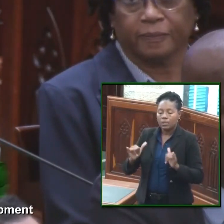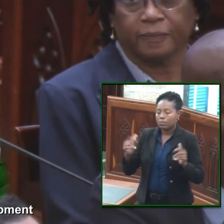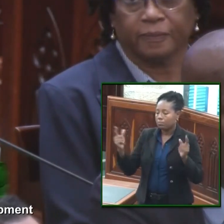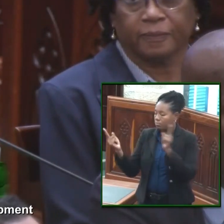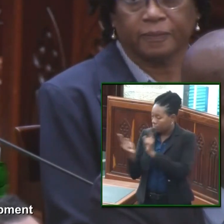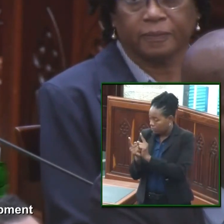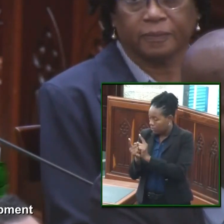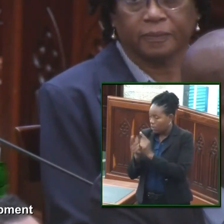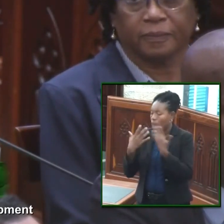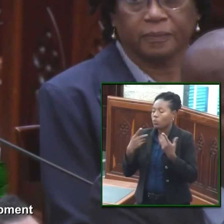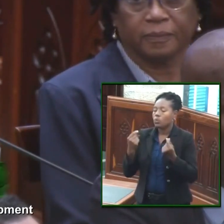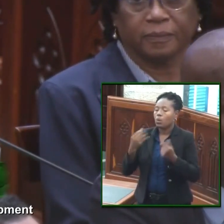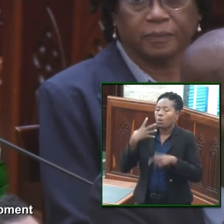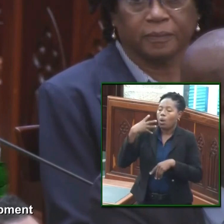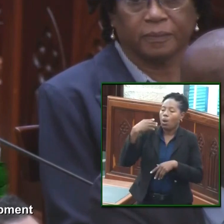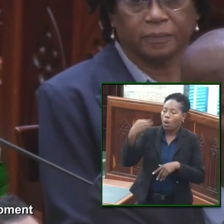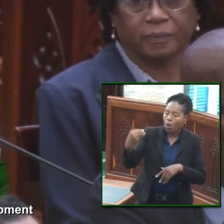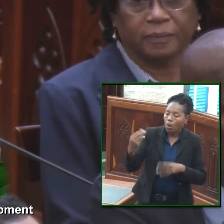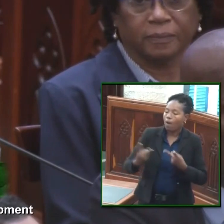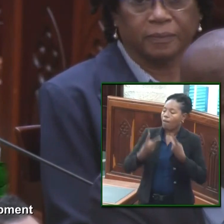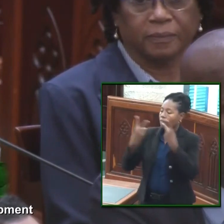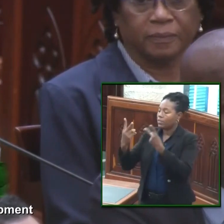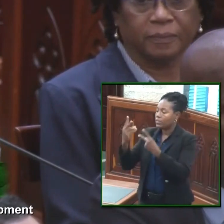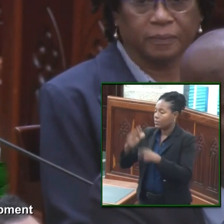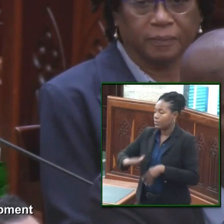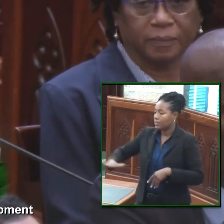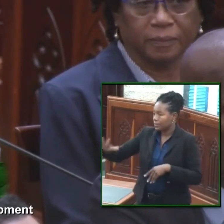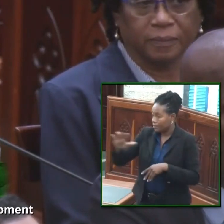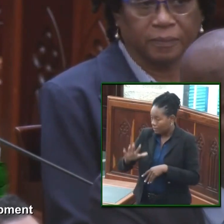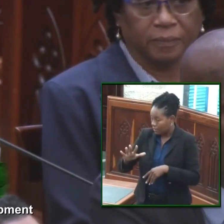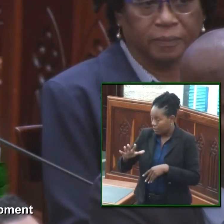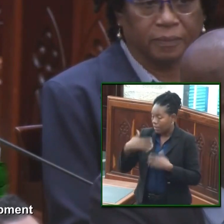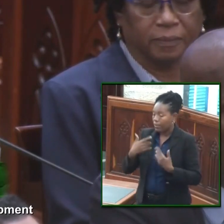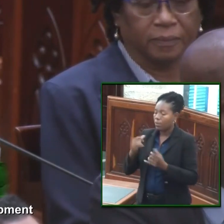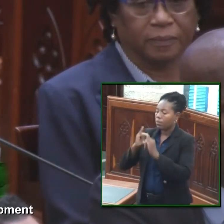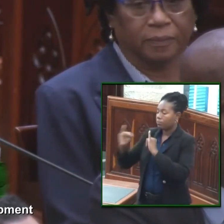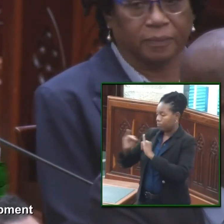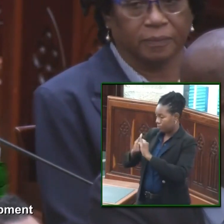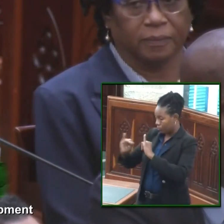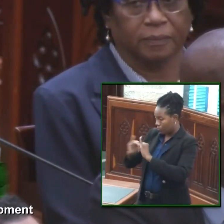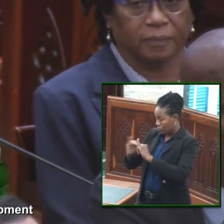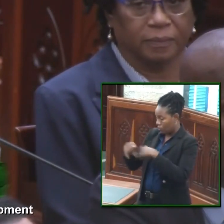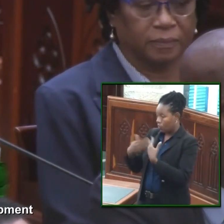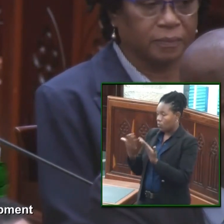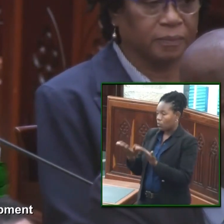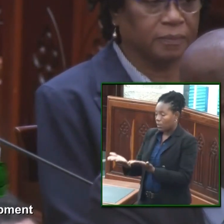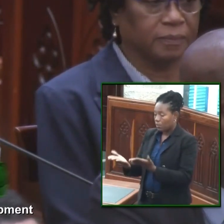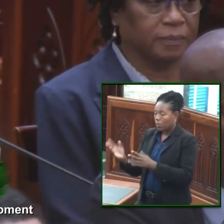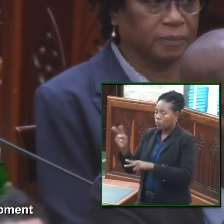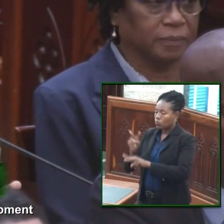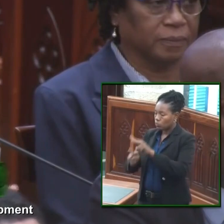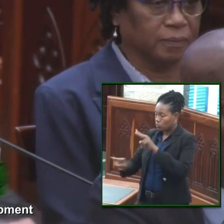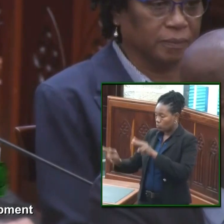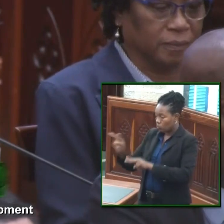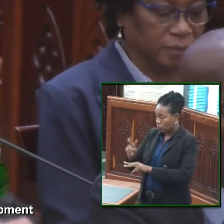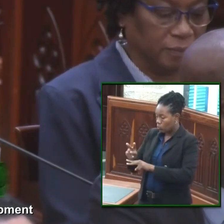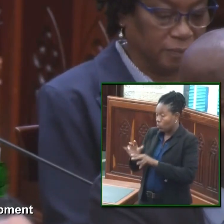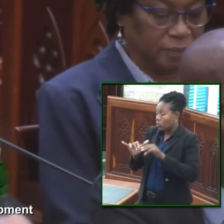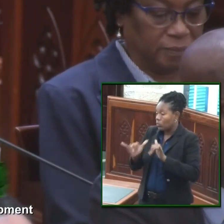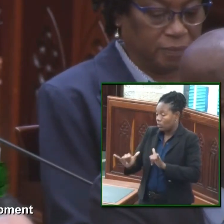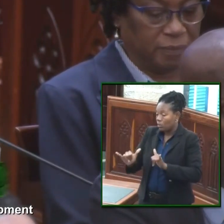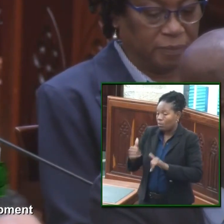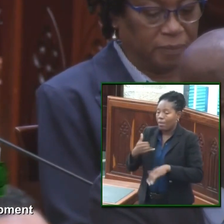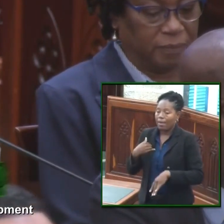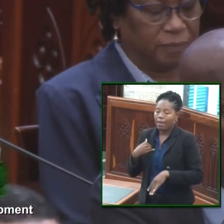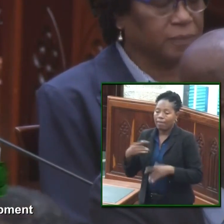actually go out to the client, visit the location. There we have the interview with them as we do the site visit. So we still have that